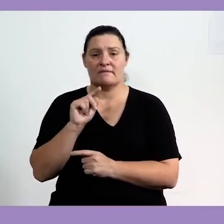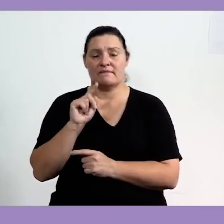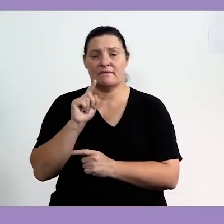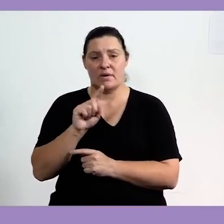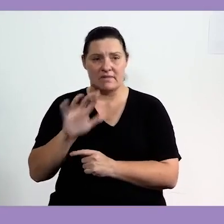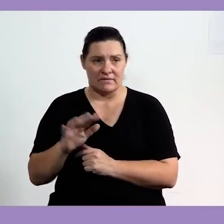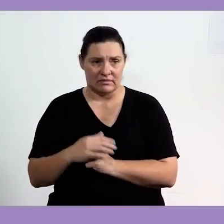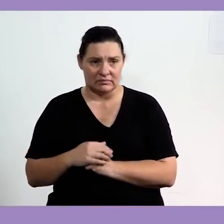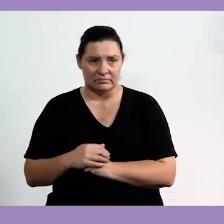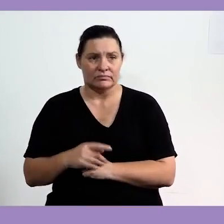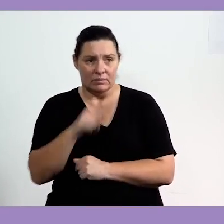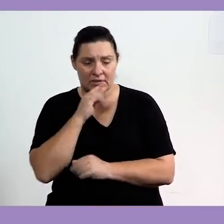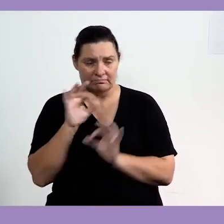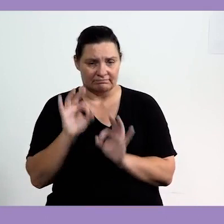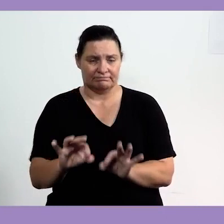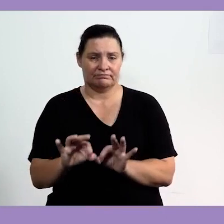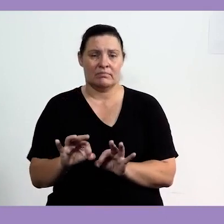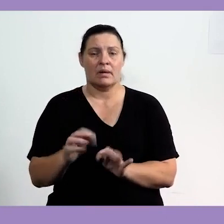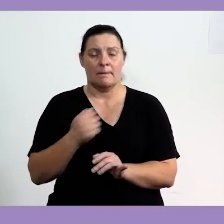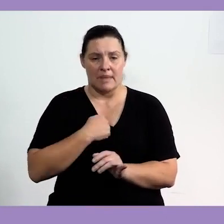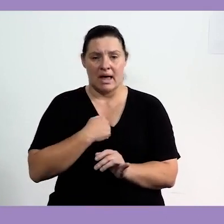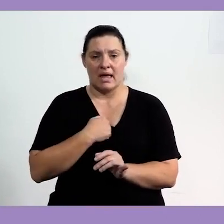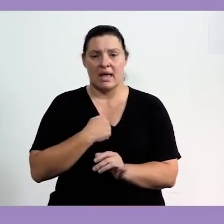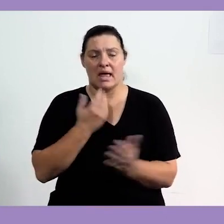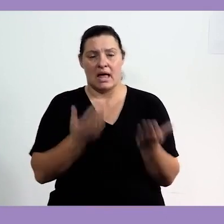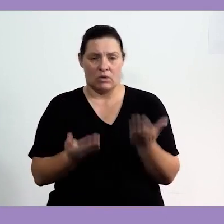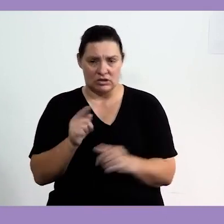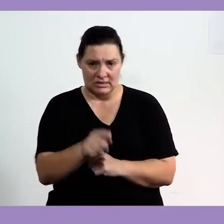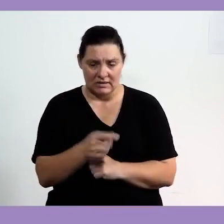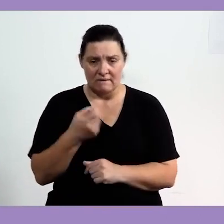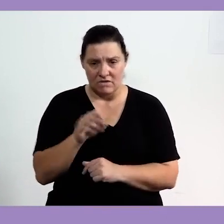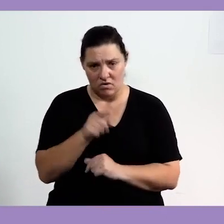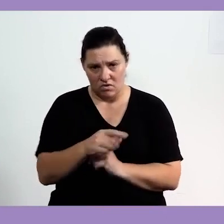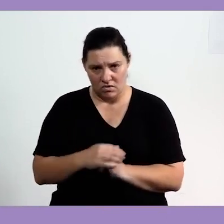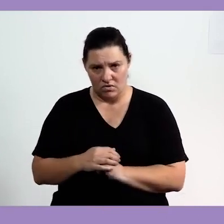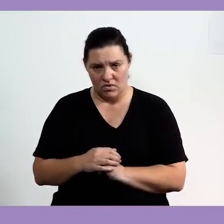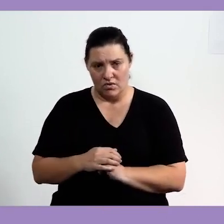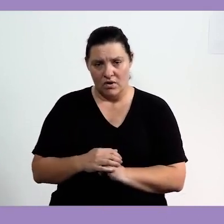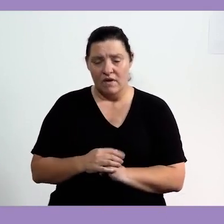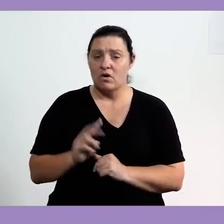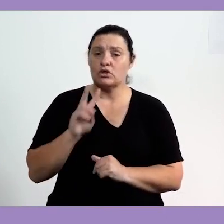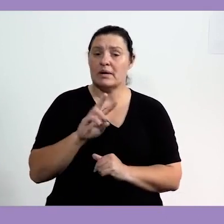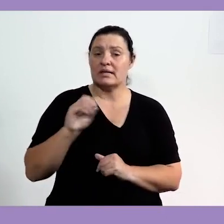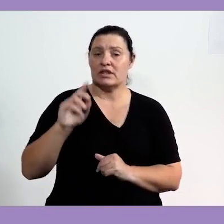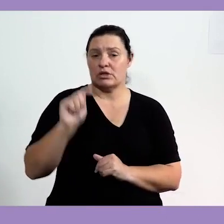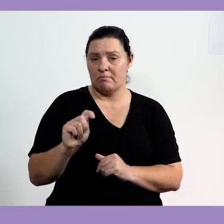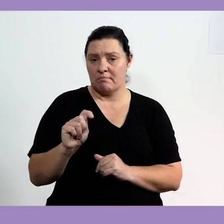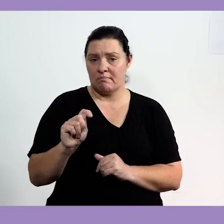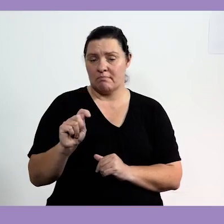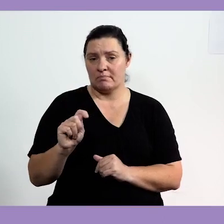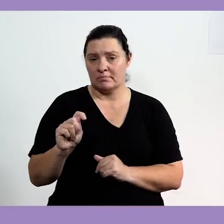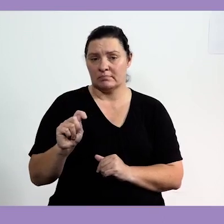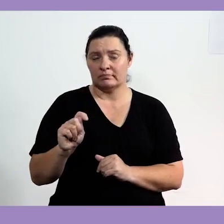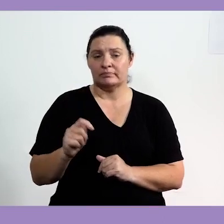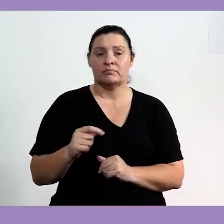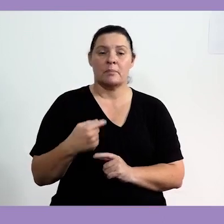be 15, which means that this is my equation for this. And again, for the 20th